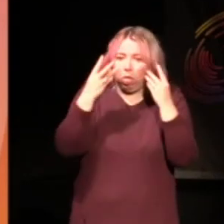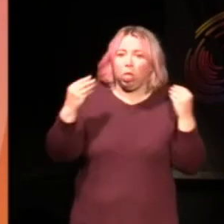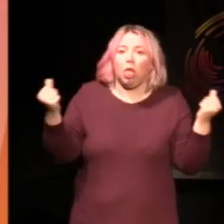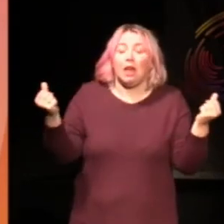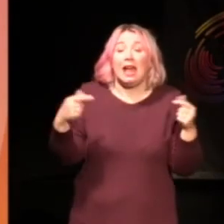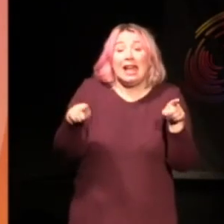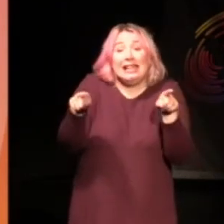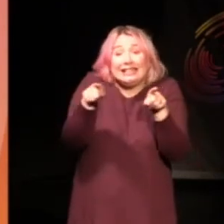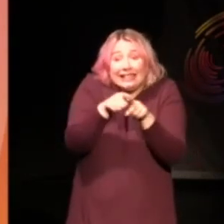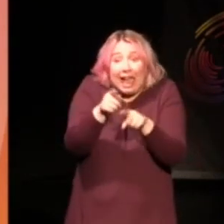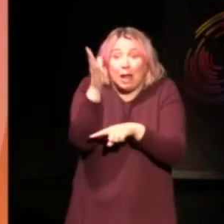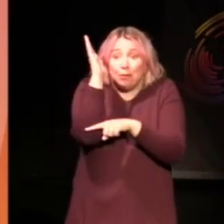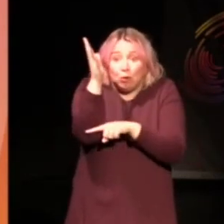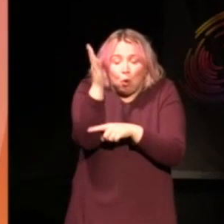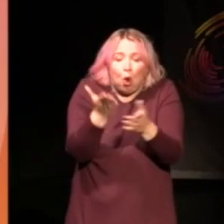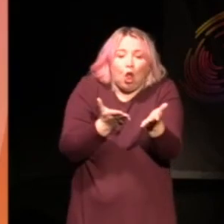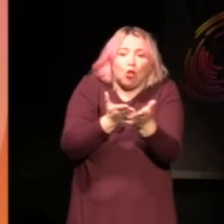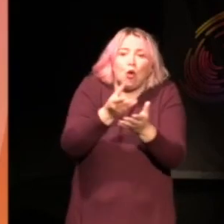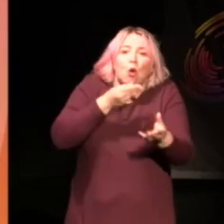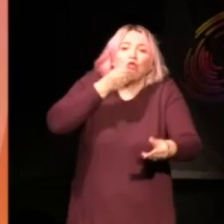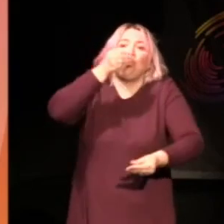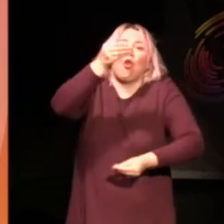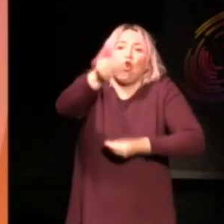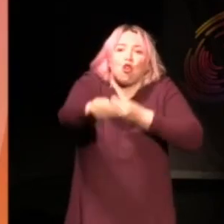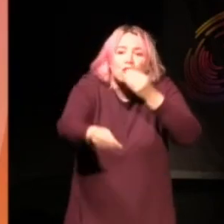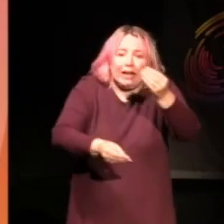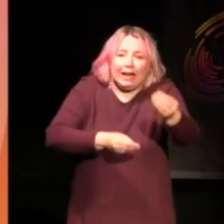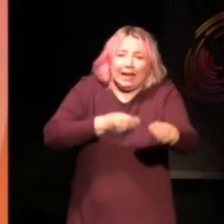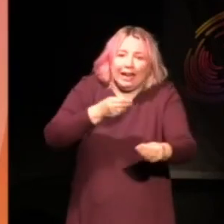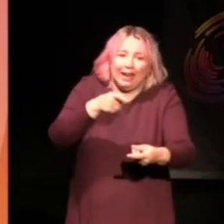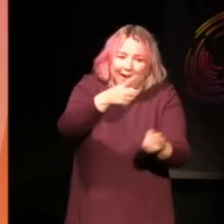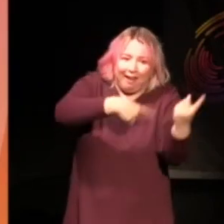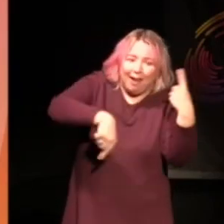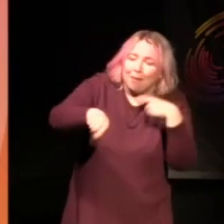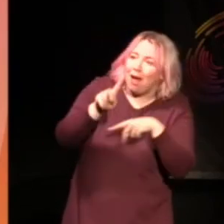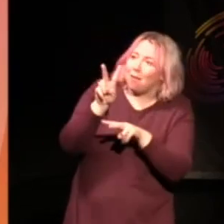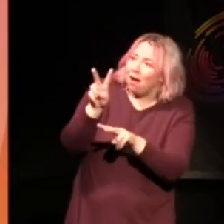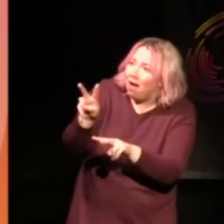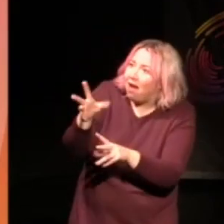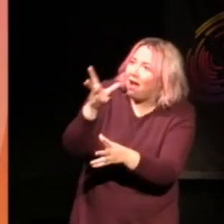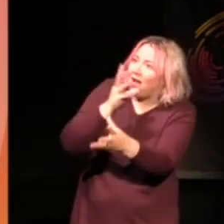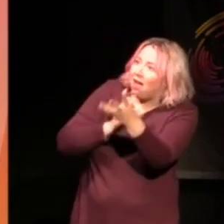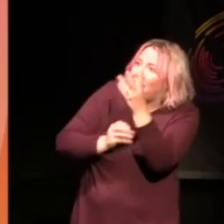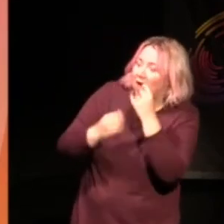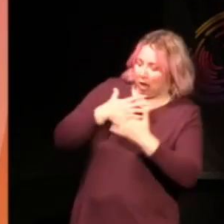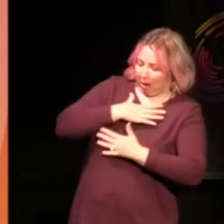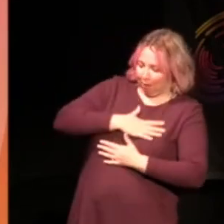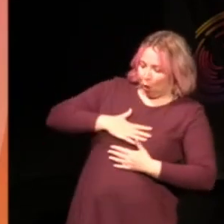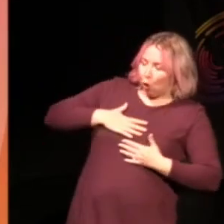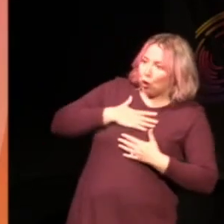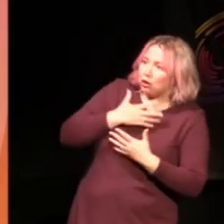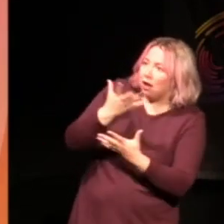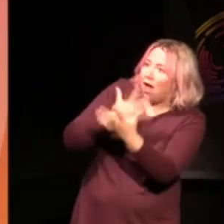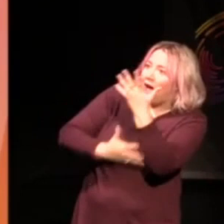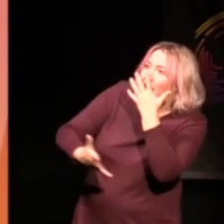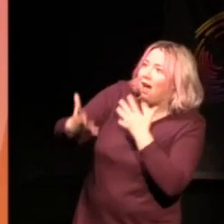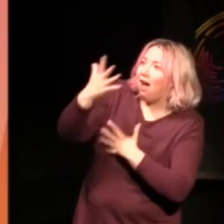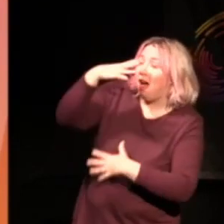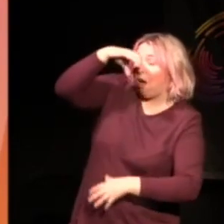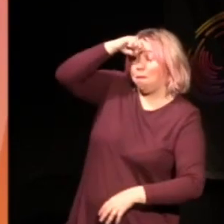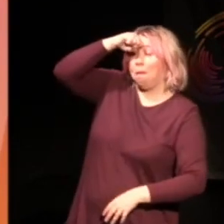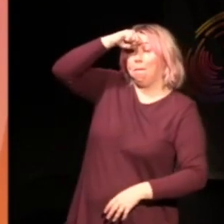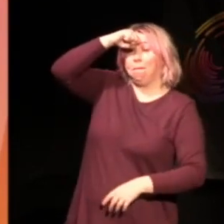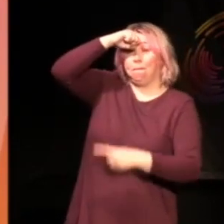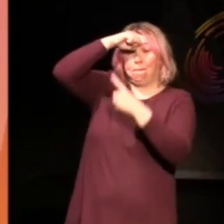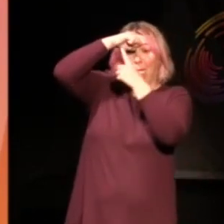given through stories, personal stories, through feelings, through emotions, then we remember. We remember